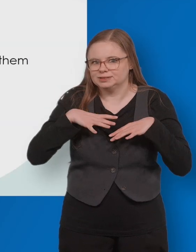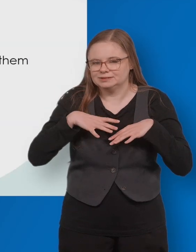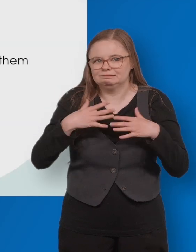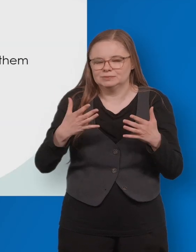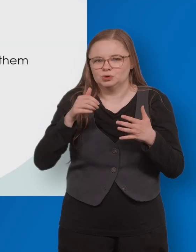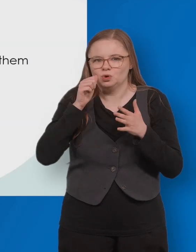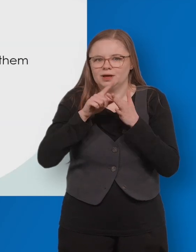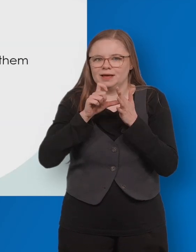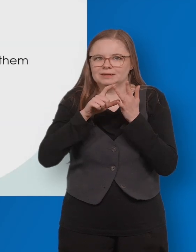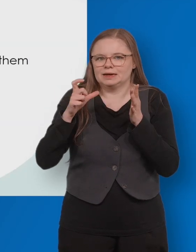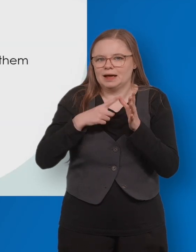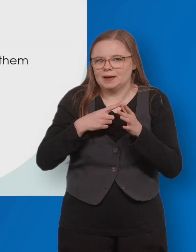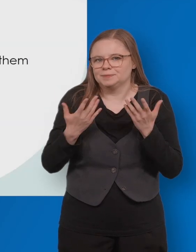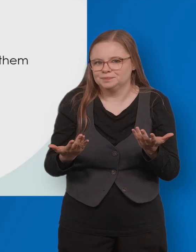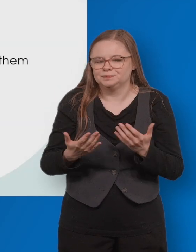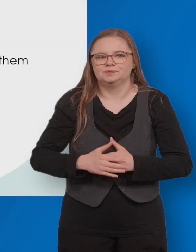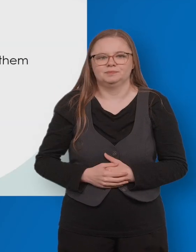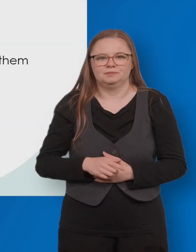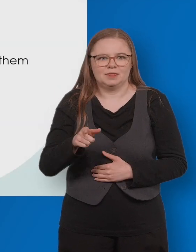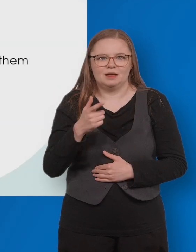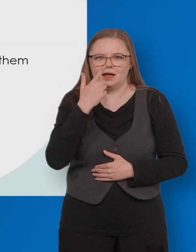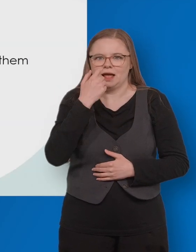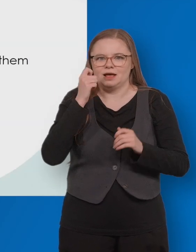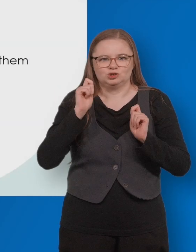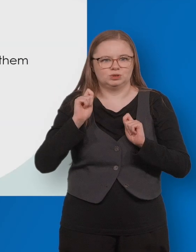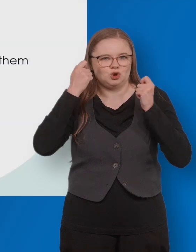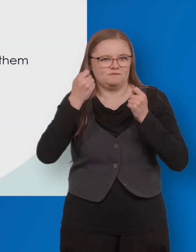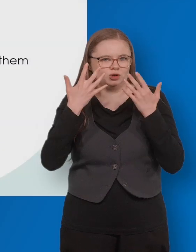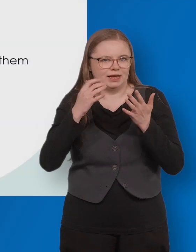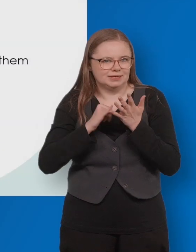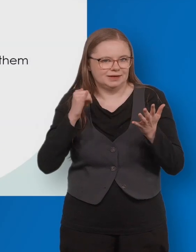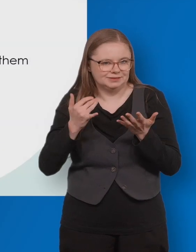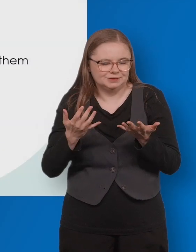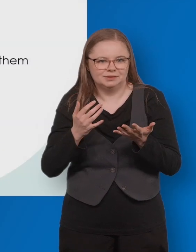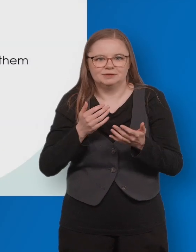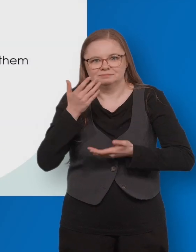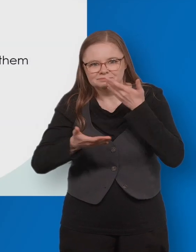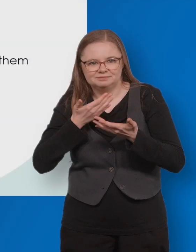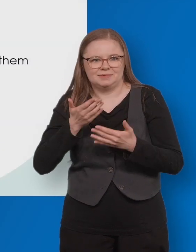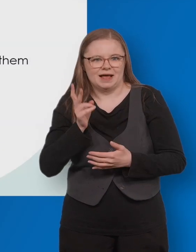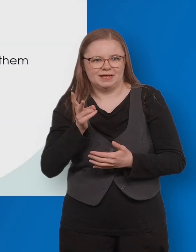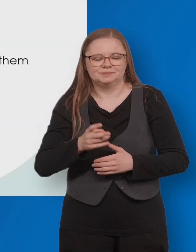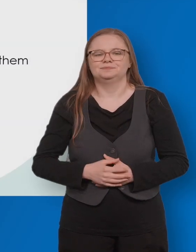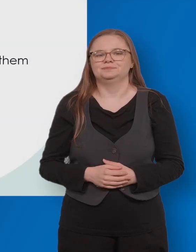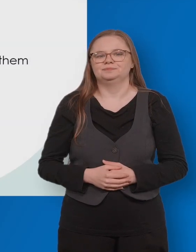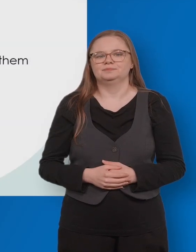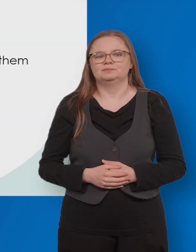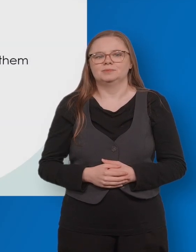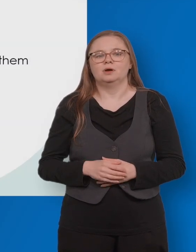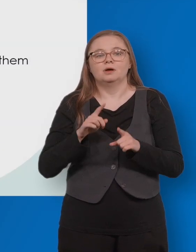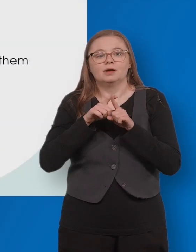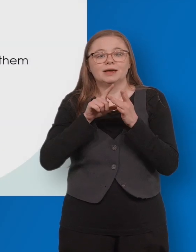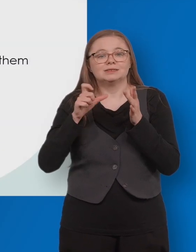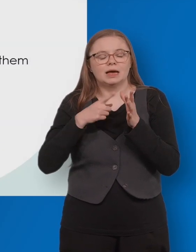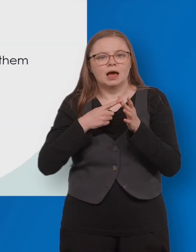EDICa, then this is probably, you switch off for 10 seconds, let's say. But if not, EDICa has now been